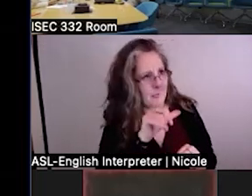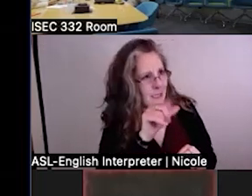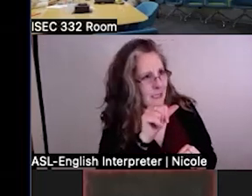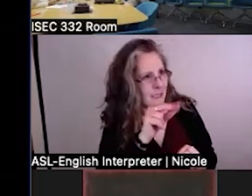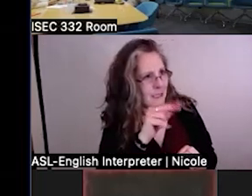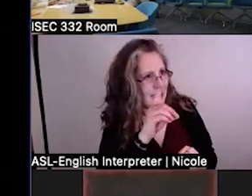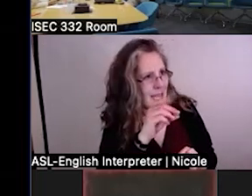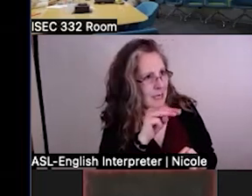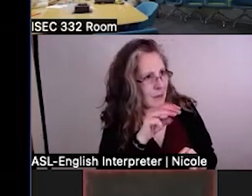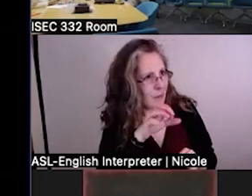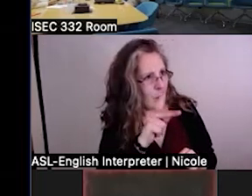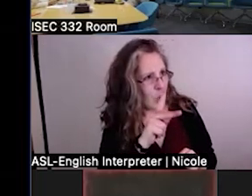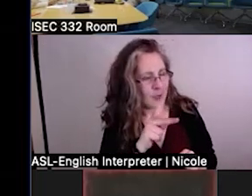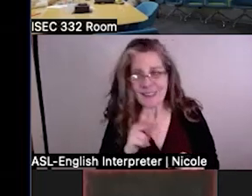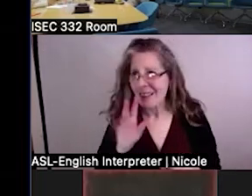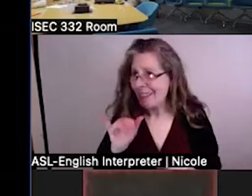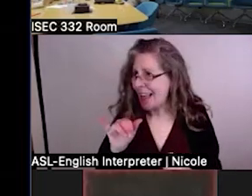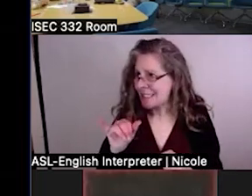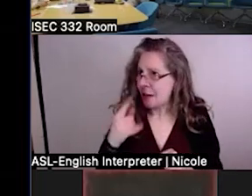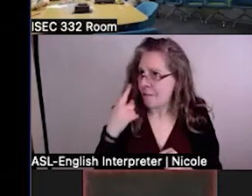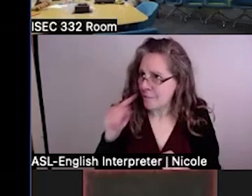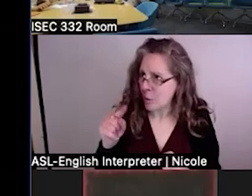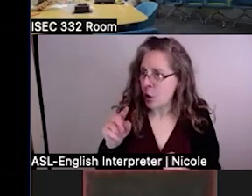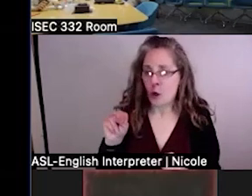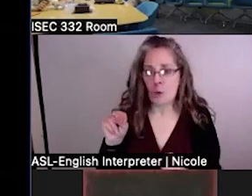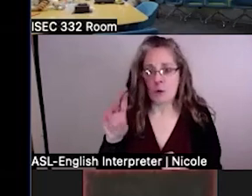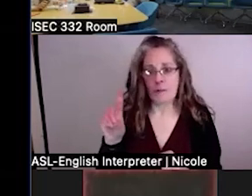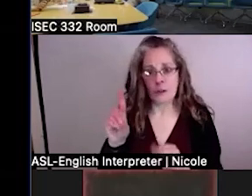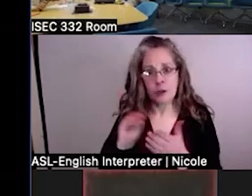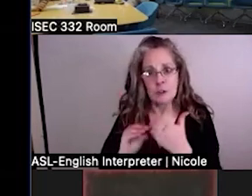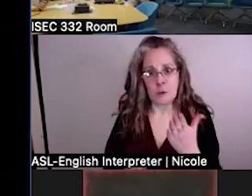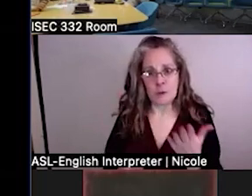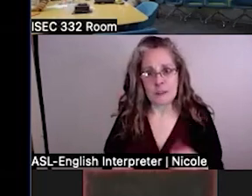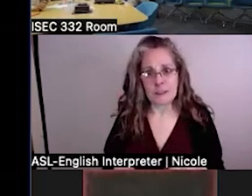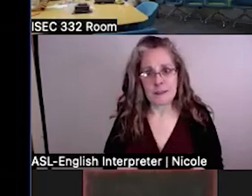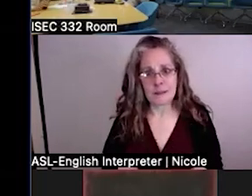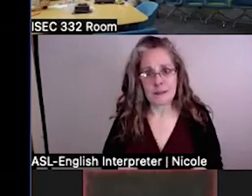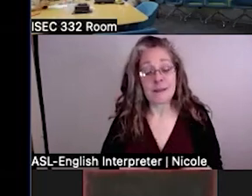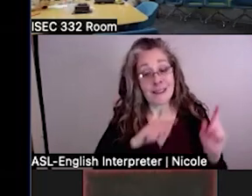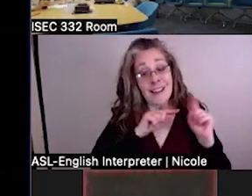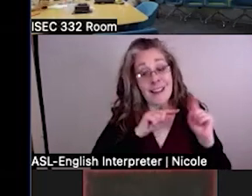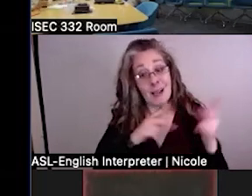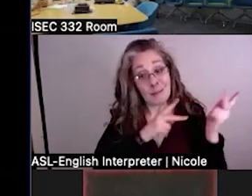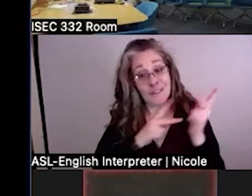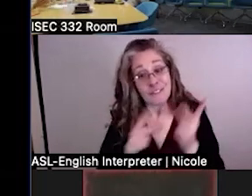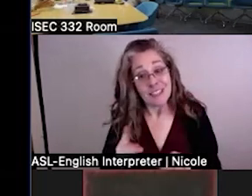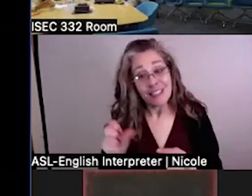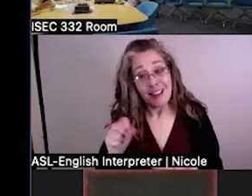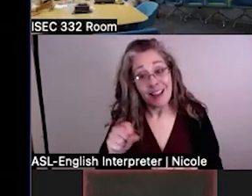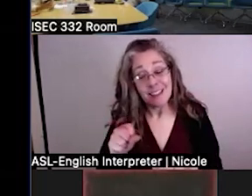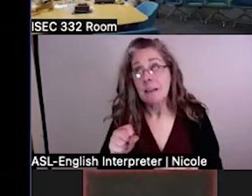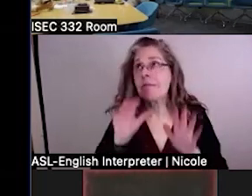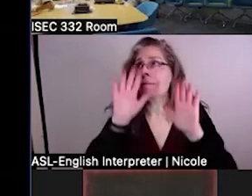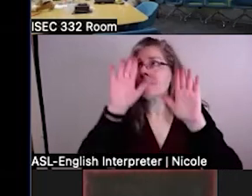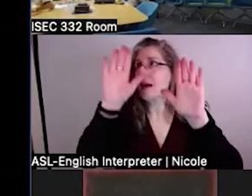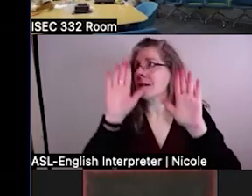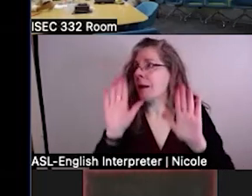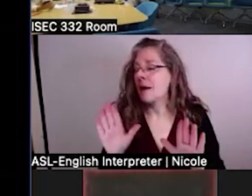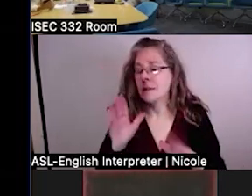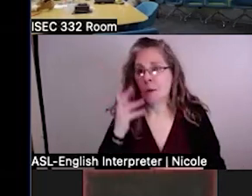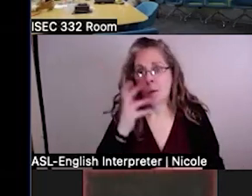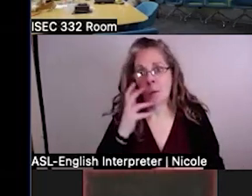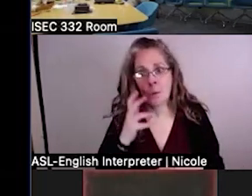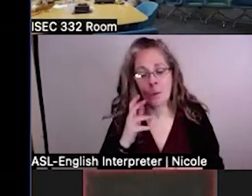literally Yeah. for neurodivergent students. Yeah. We had They came to visit us and it was Yeah. fantastic. It was fantastic. Yeah, it makes sense. Like